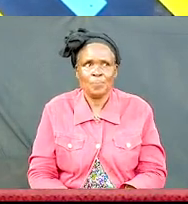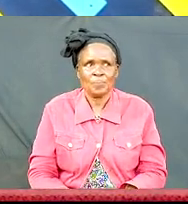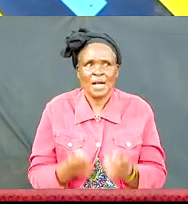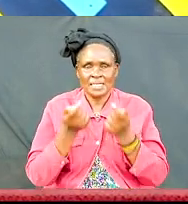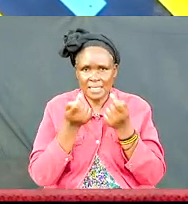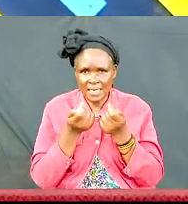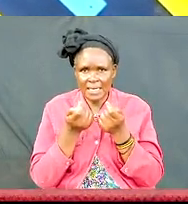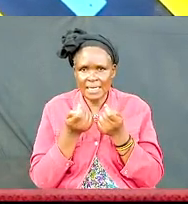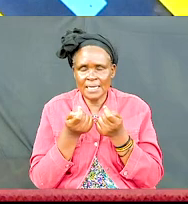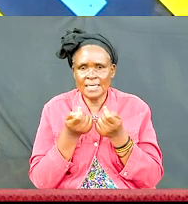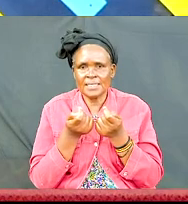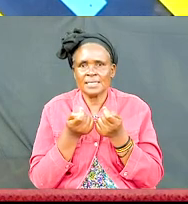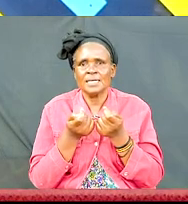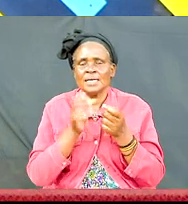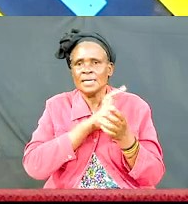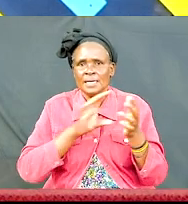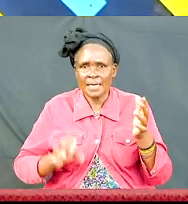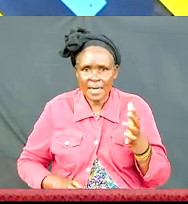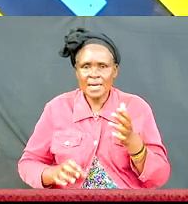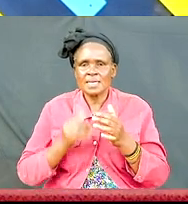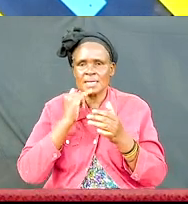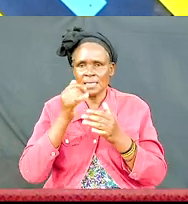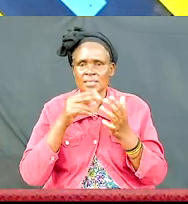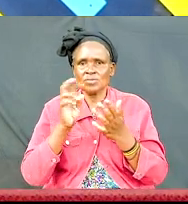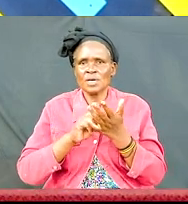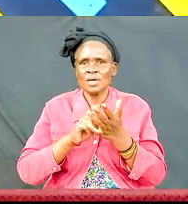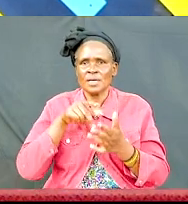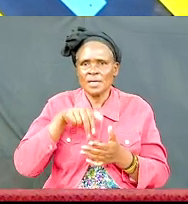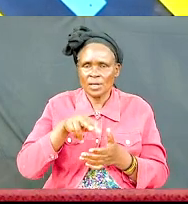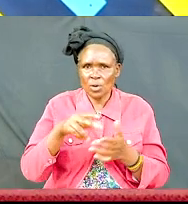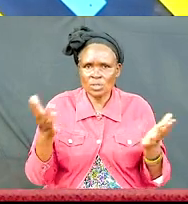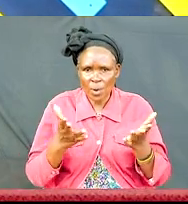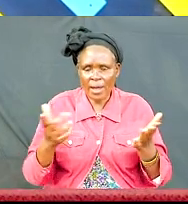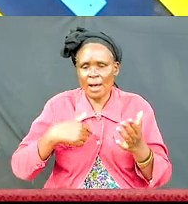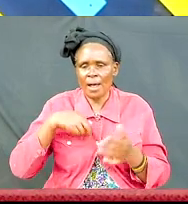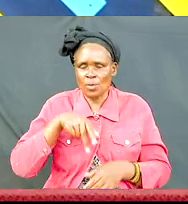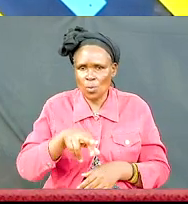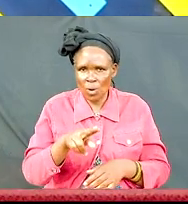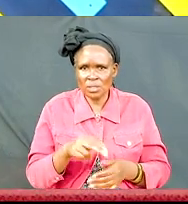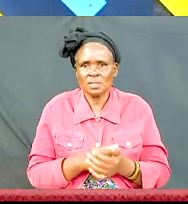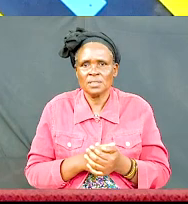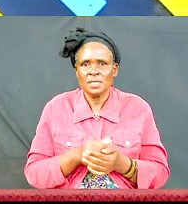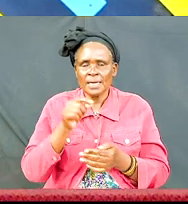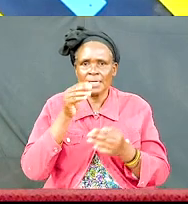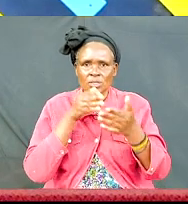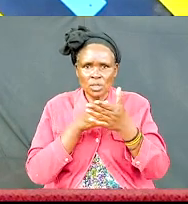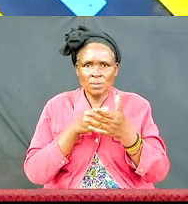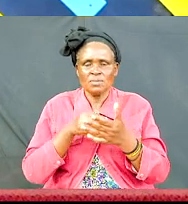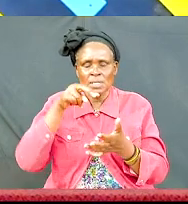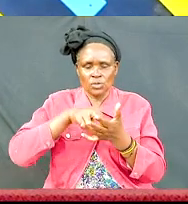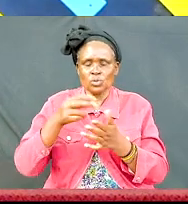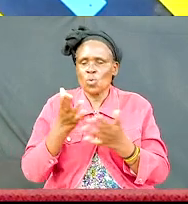Moen that writes a song and sings, he walked where I walk. He stood where I